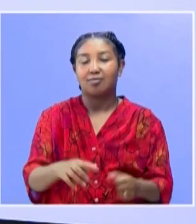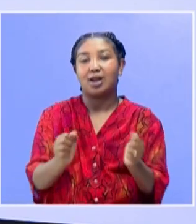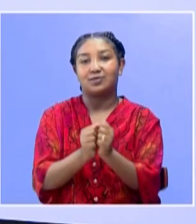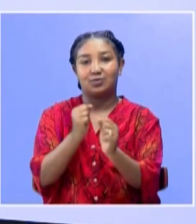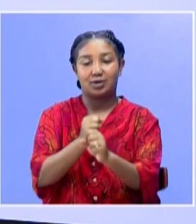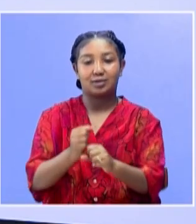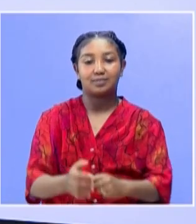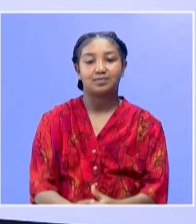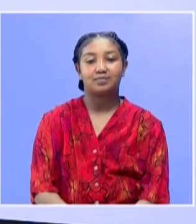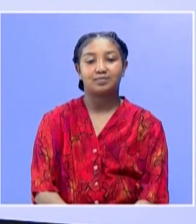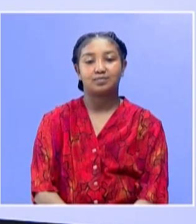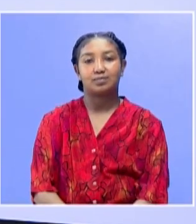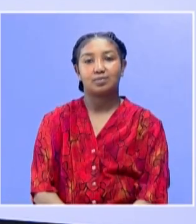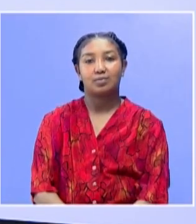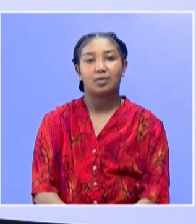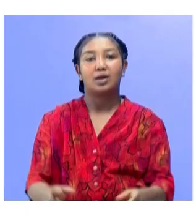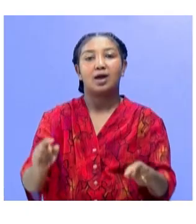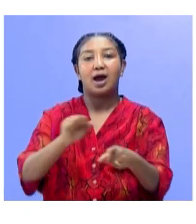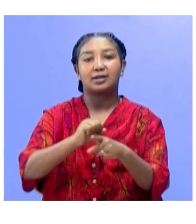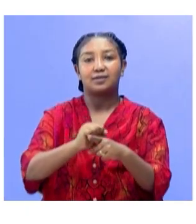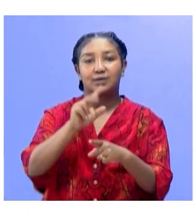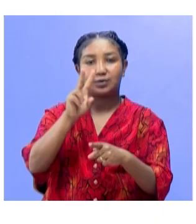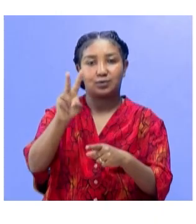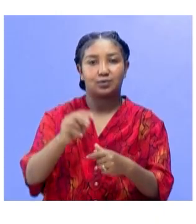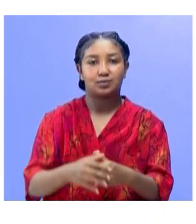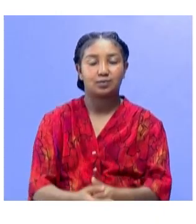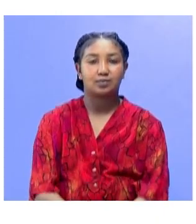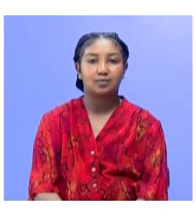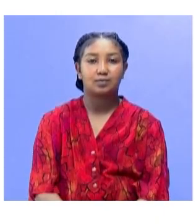it. Activity 2.